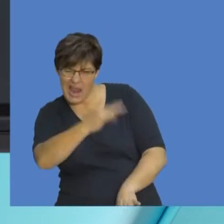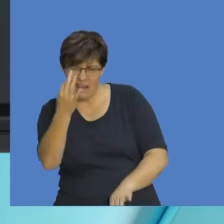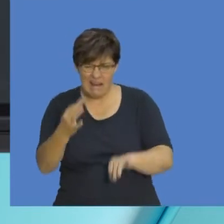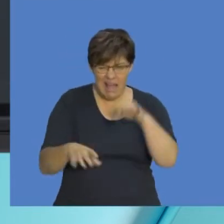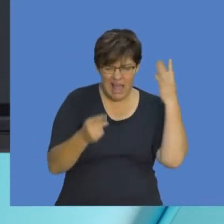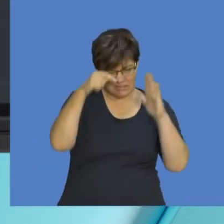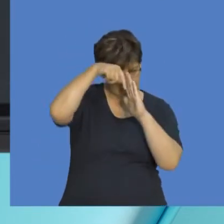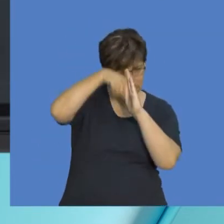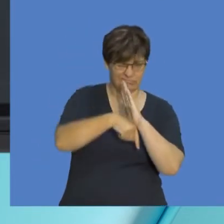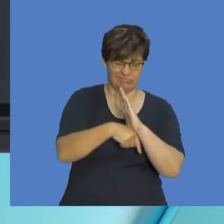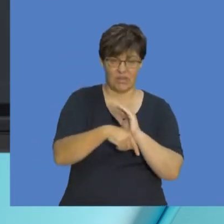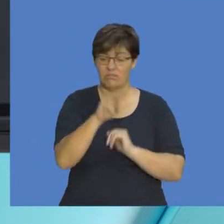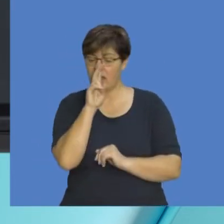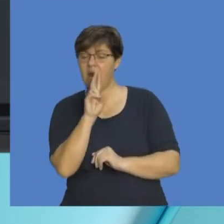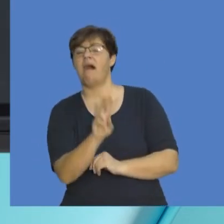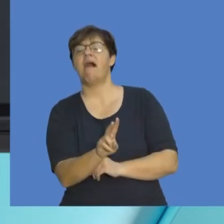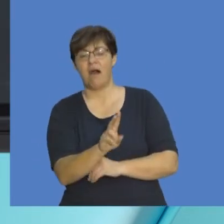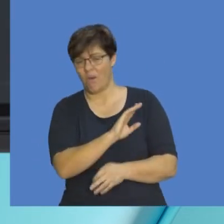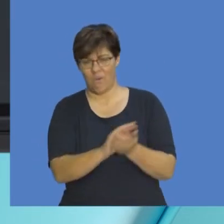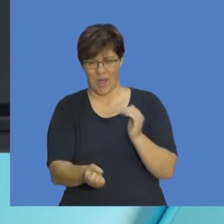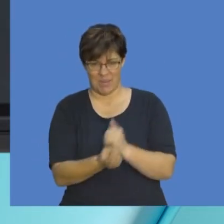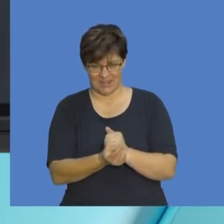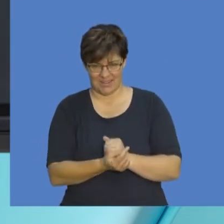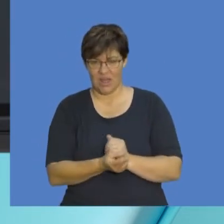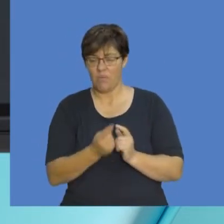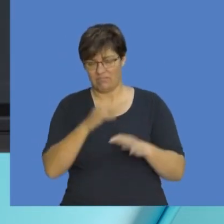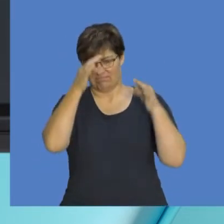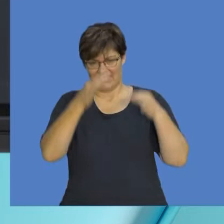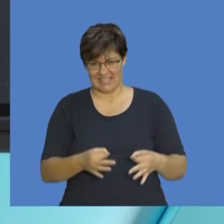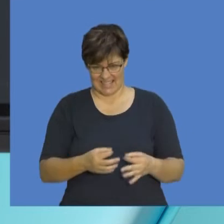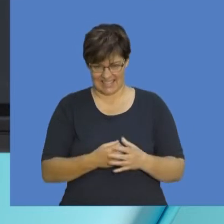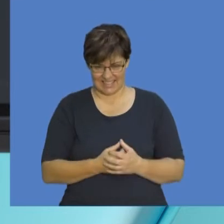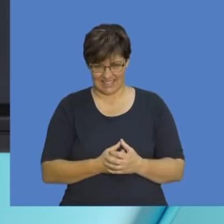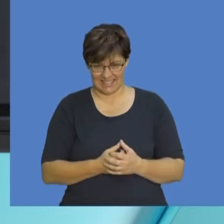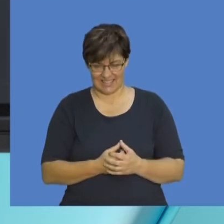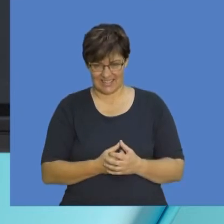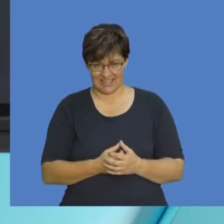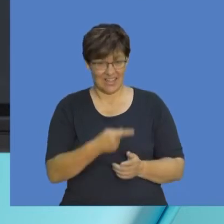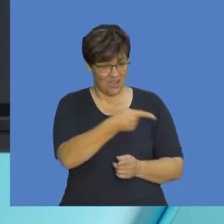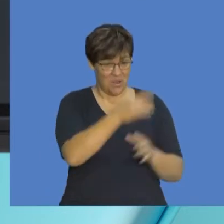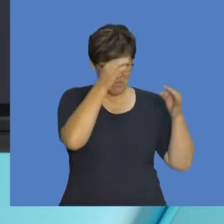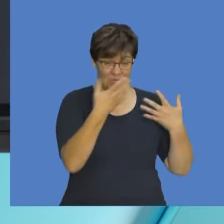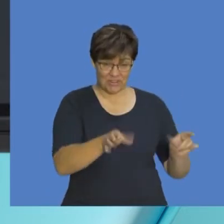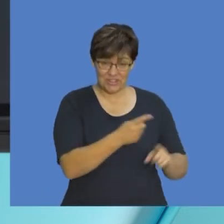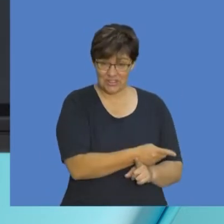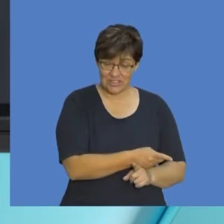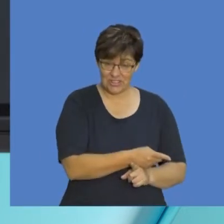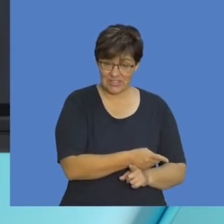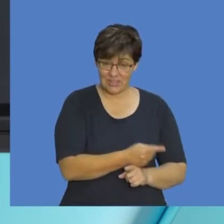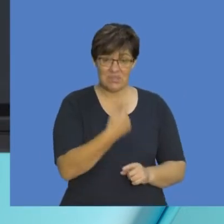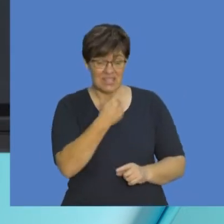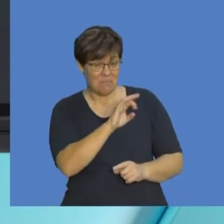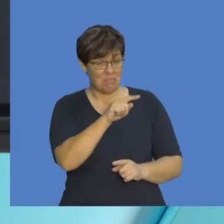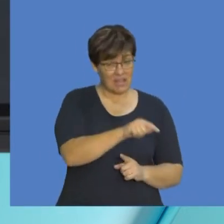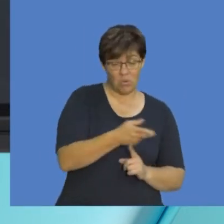where we really analyze the problem deeper and see what is happening and arrive to some conclusion. Have we arrived at a